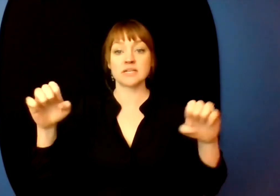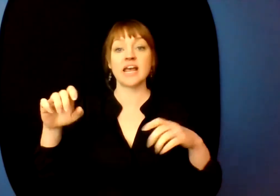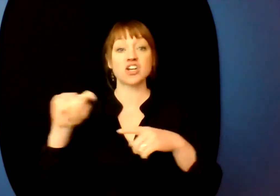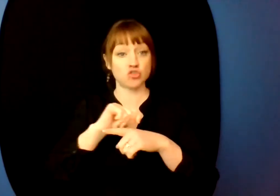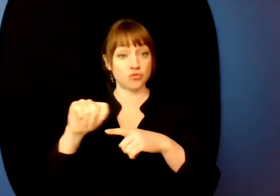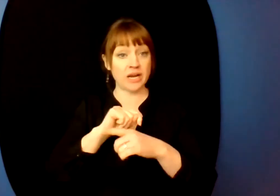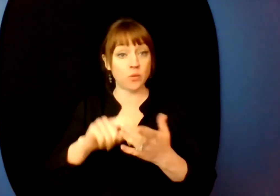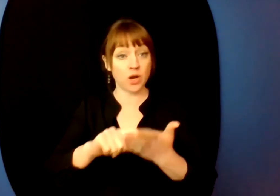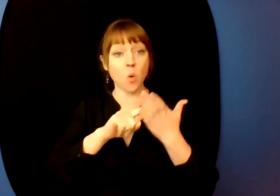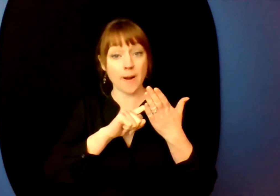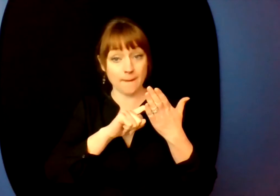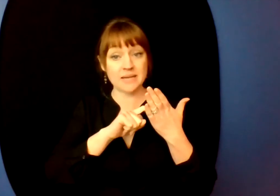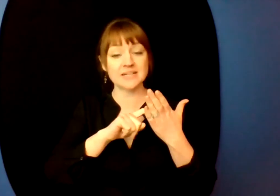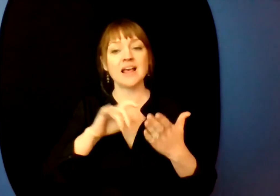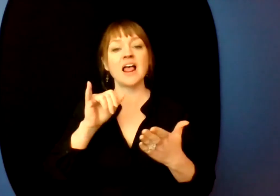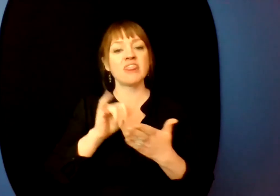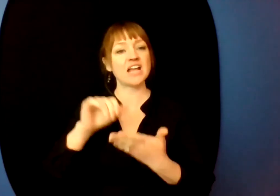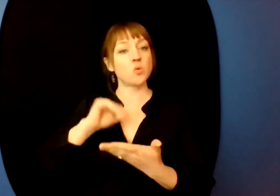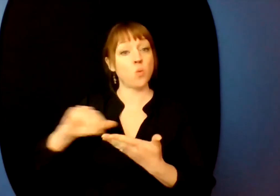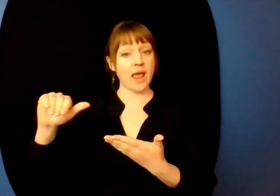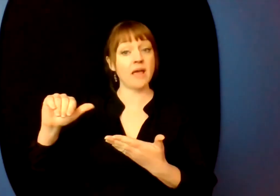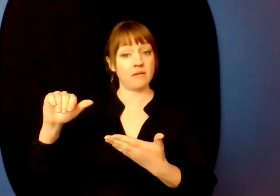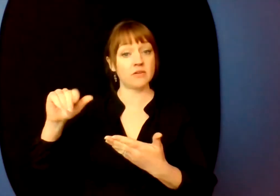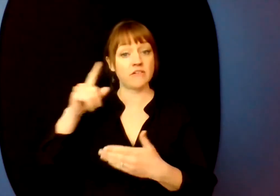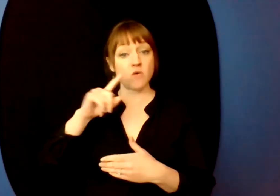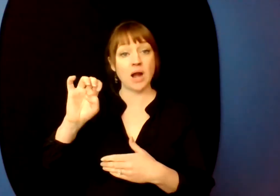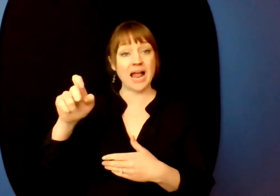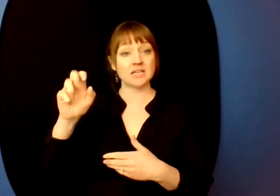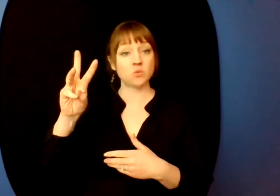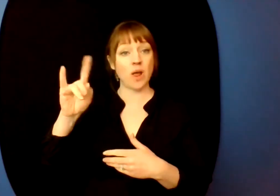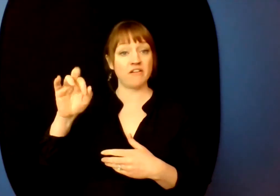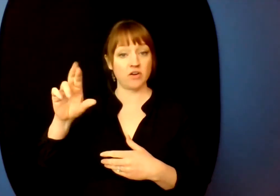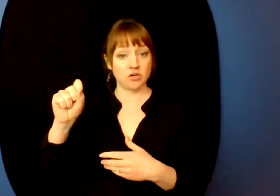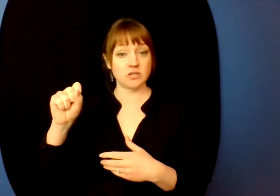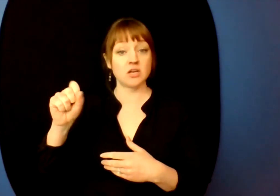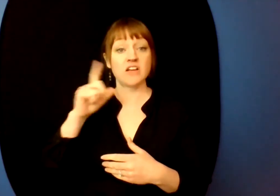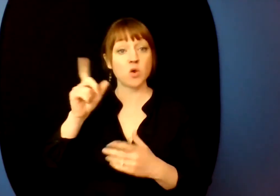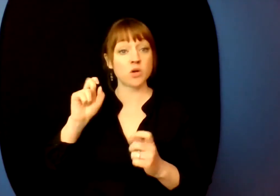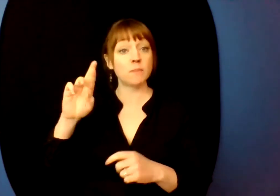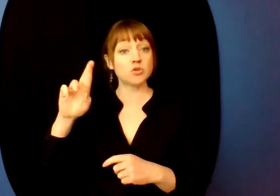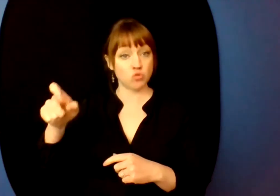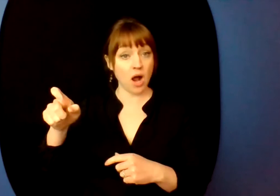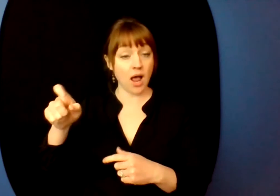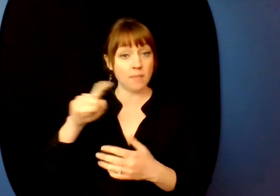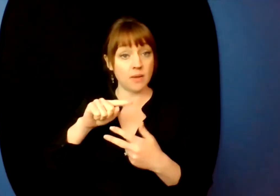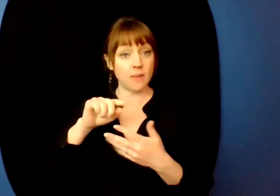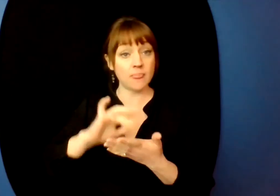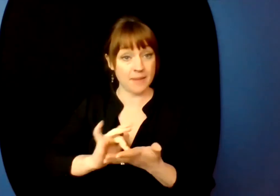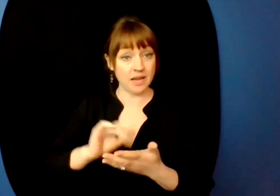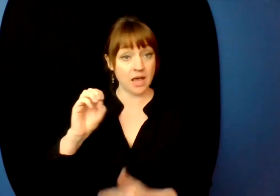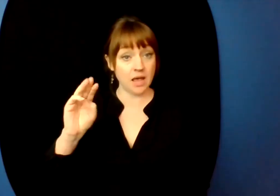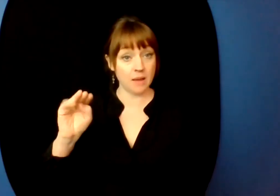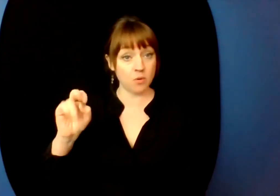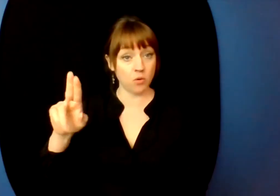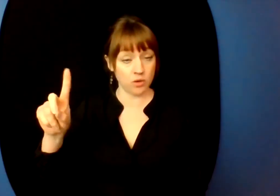requirements are waived for X waivers. So in order to be able to prescribe Suboxone or buprenorphine, physicians,